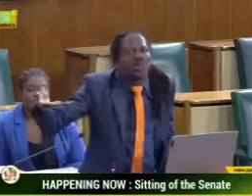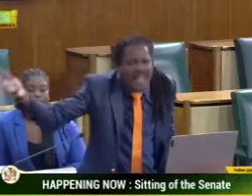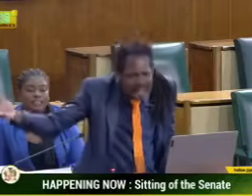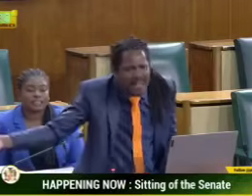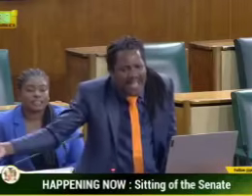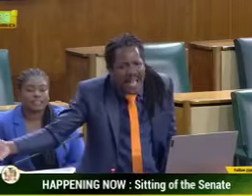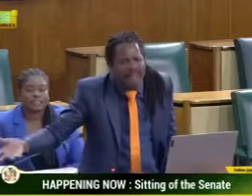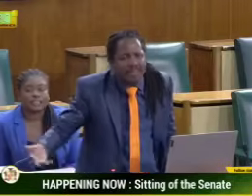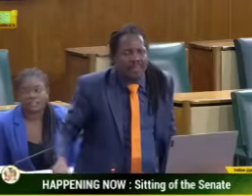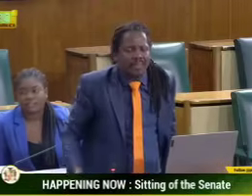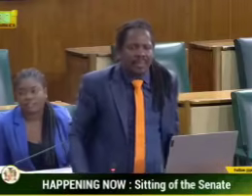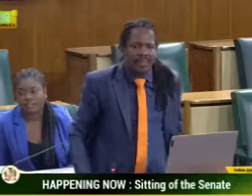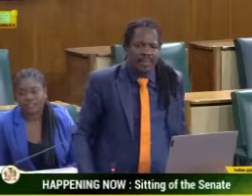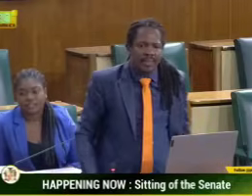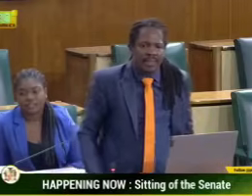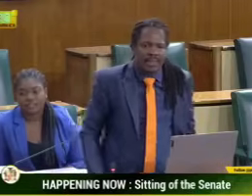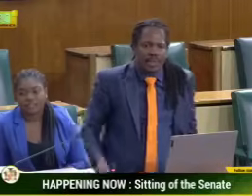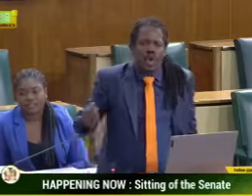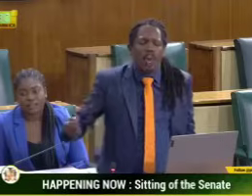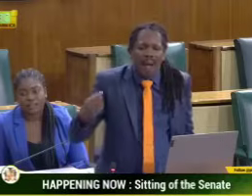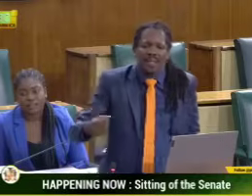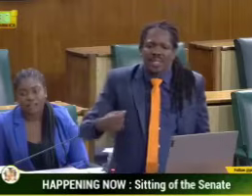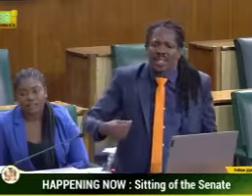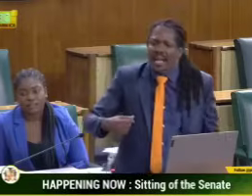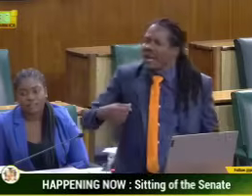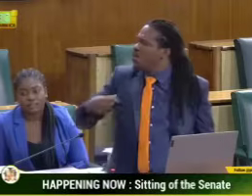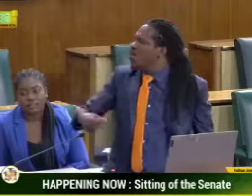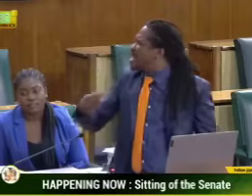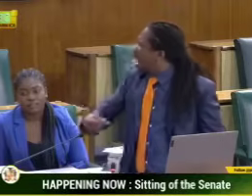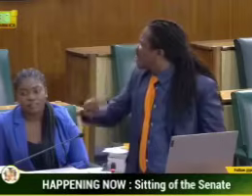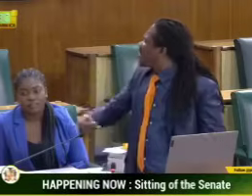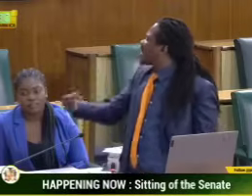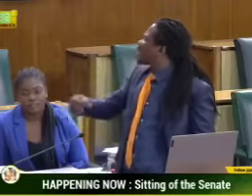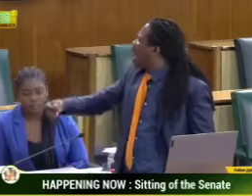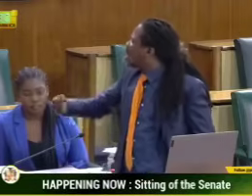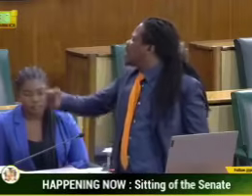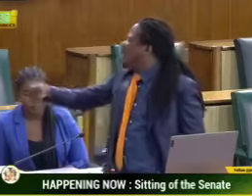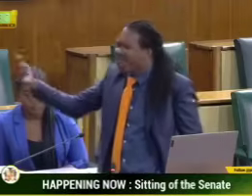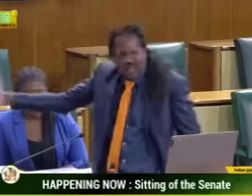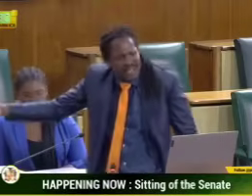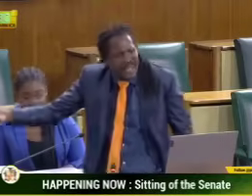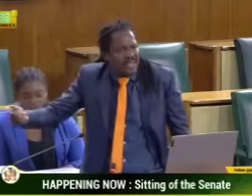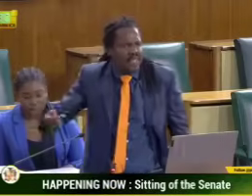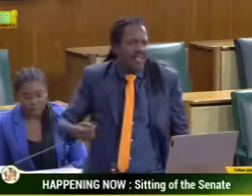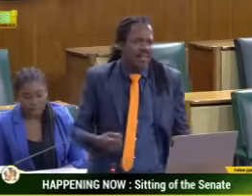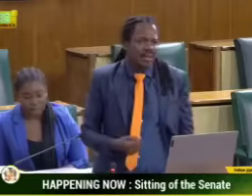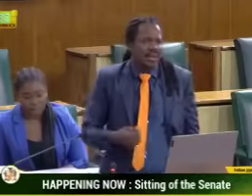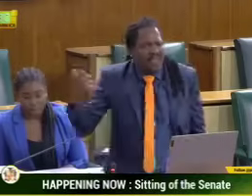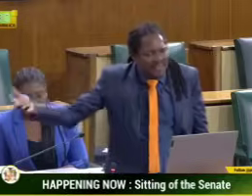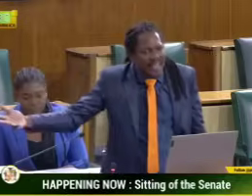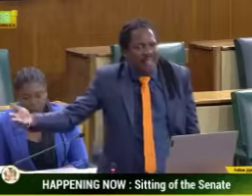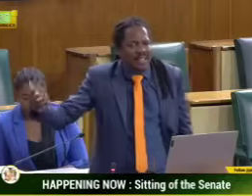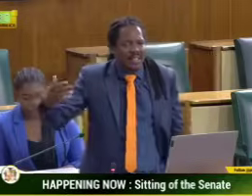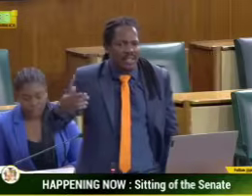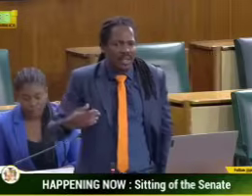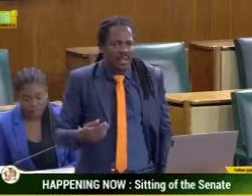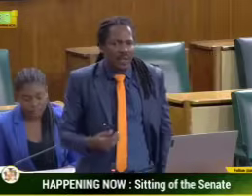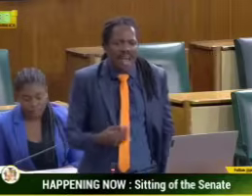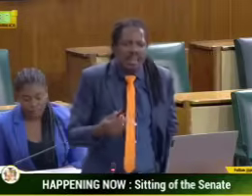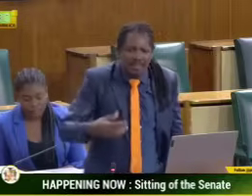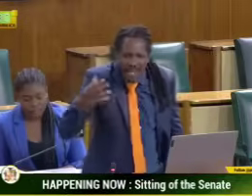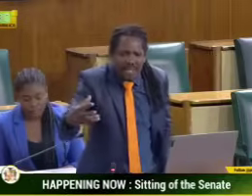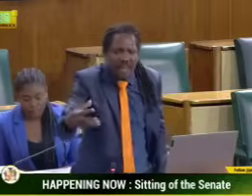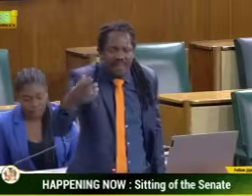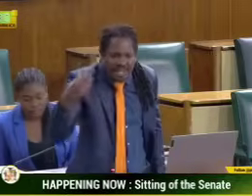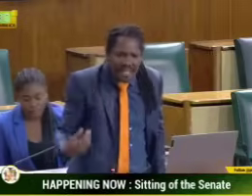who tell him this time? To come back to say, that is why we have done that. When it failed. Why